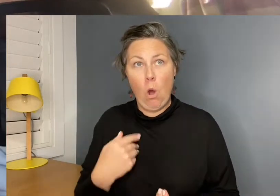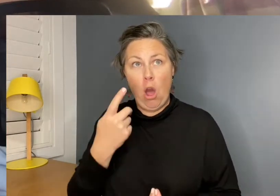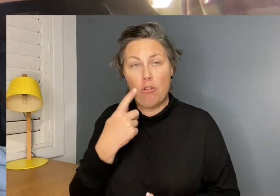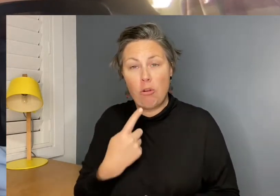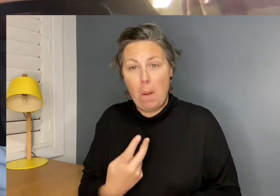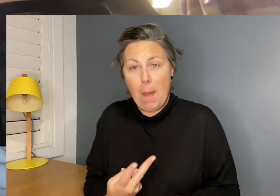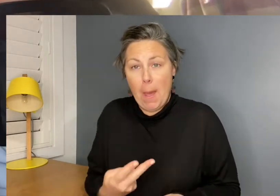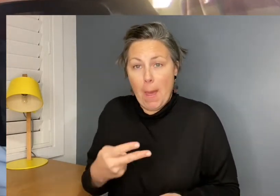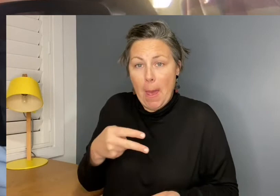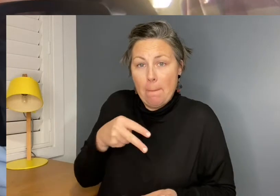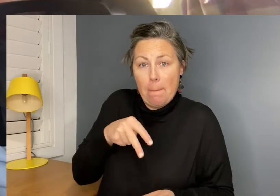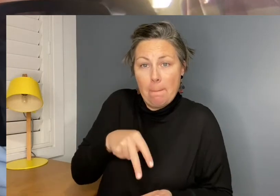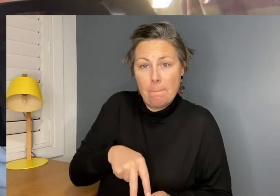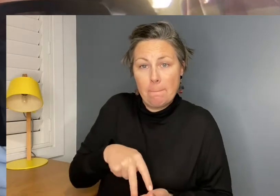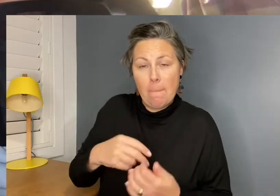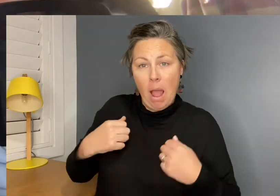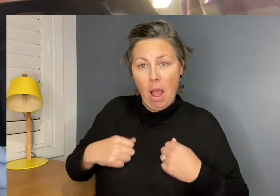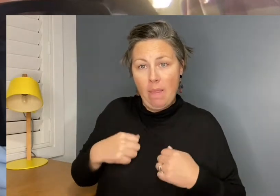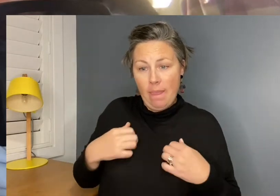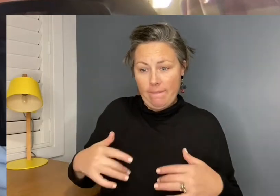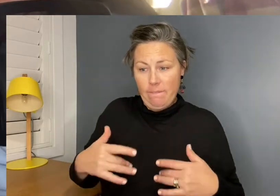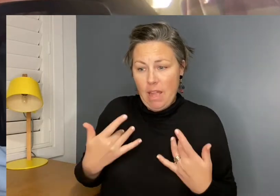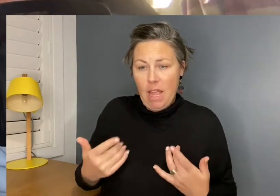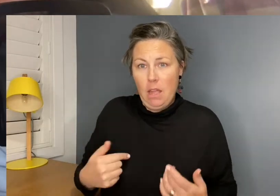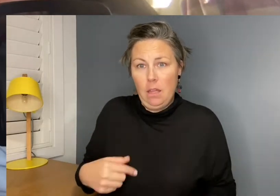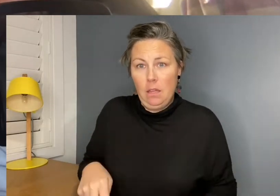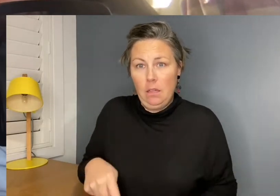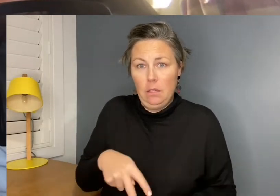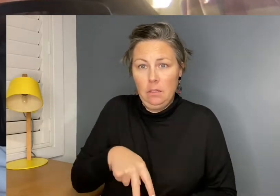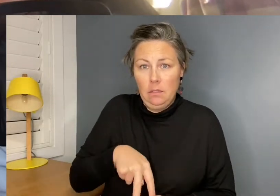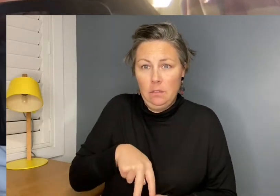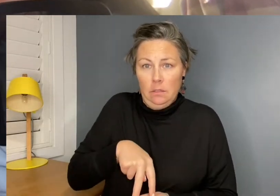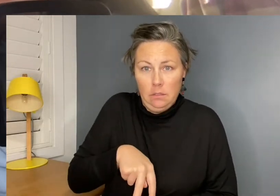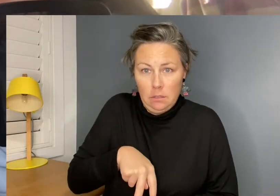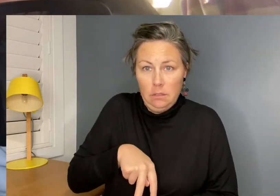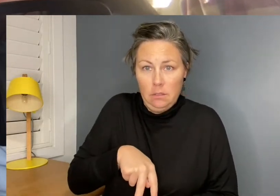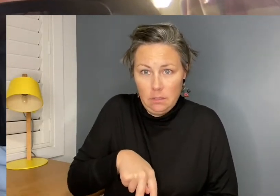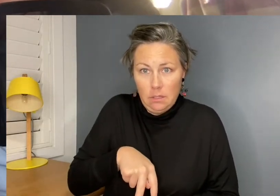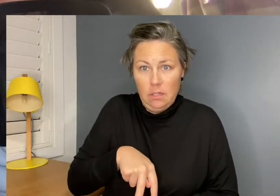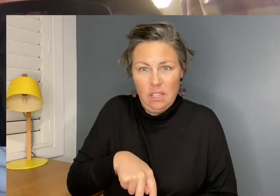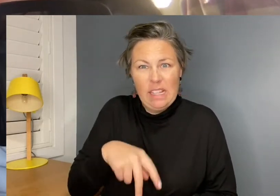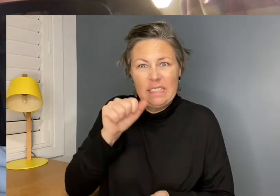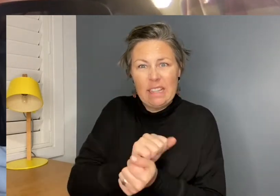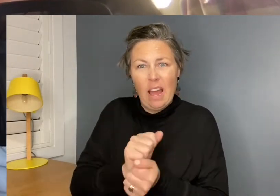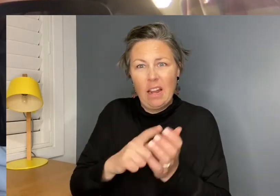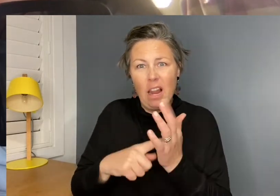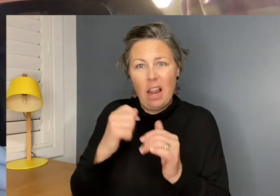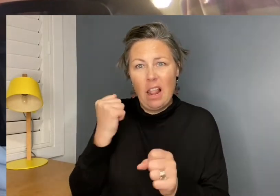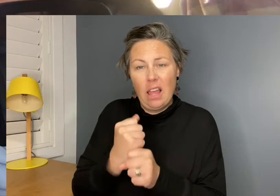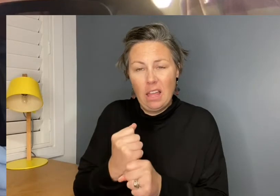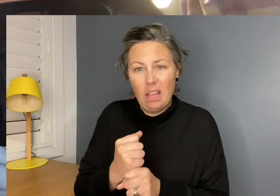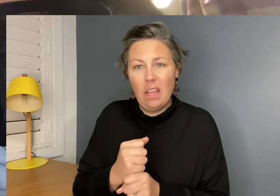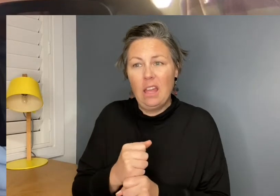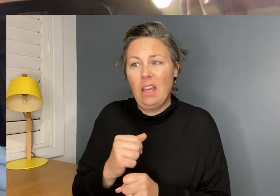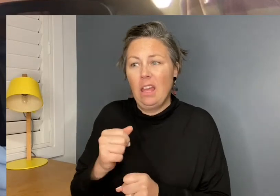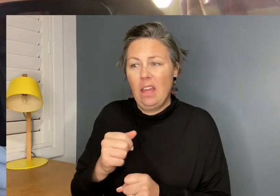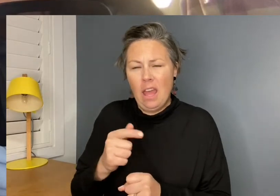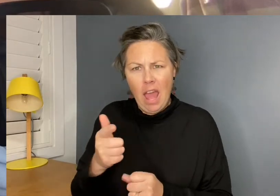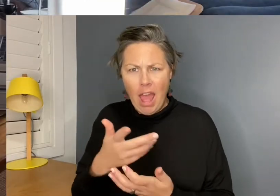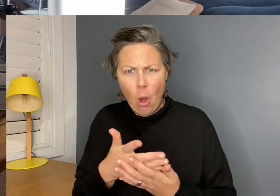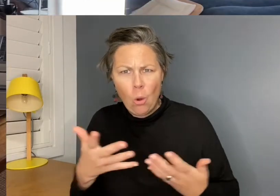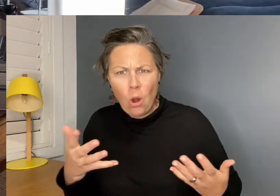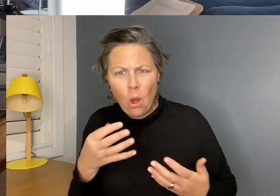weak straight after. Actually, straight after he was born, I stood up in the bath and felt like my legs were stuck. The midwife and Aiden had